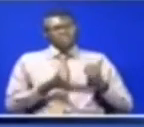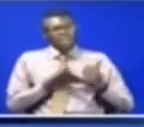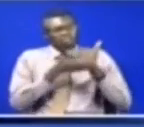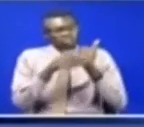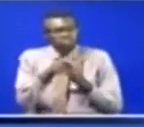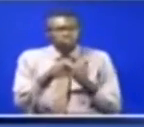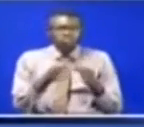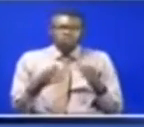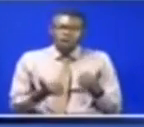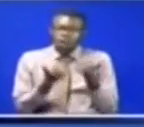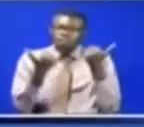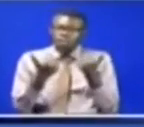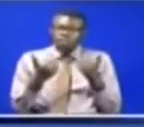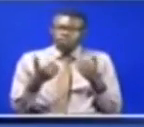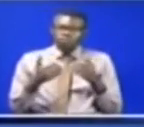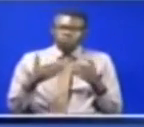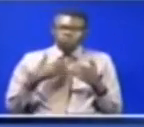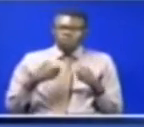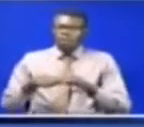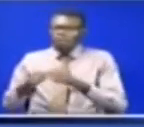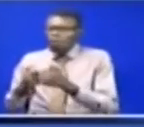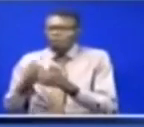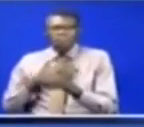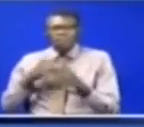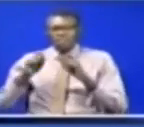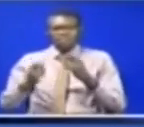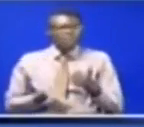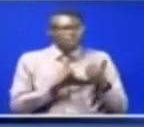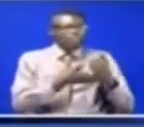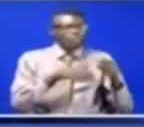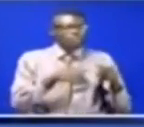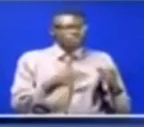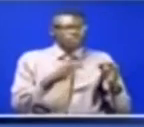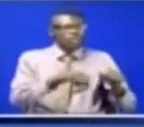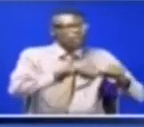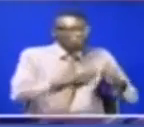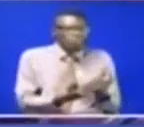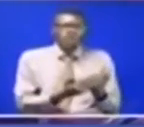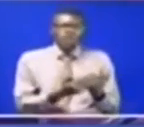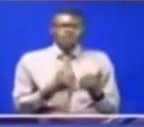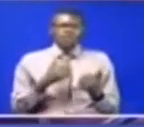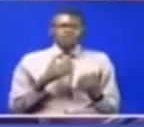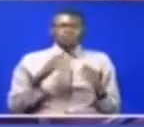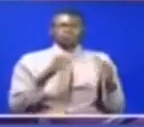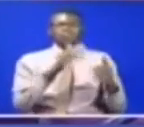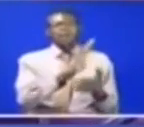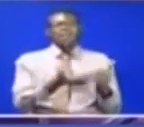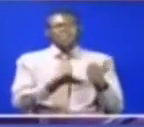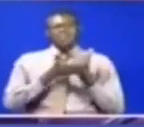broke, my team went to help him. If he broke and I was driving, his team used to come and help me.